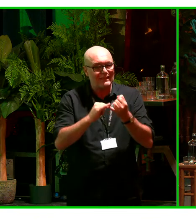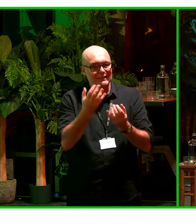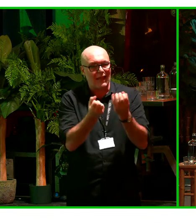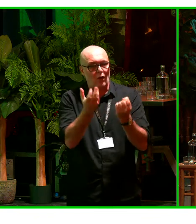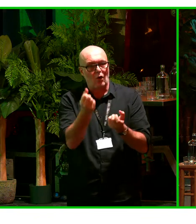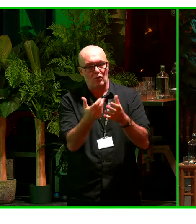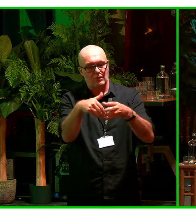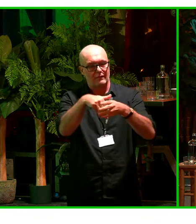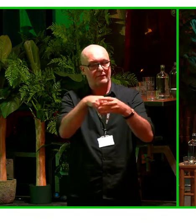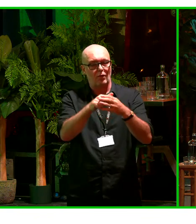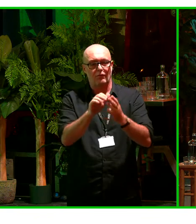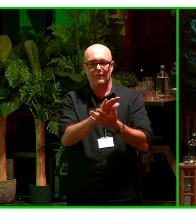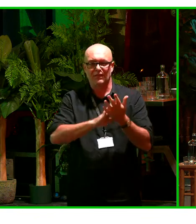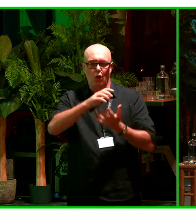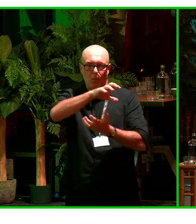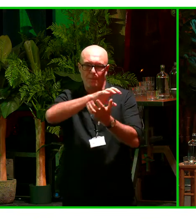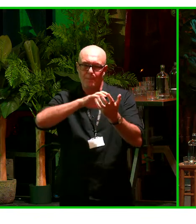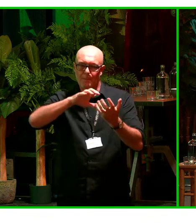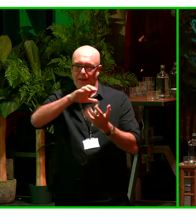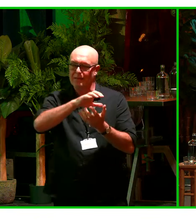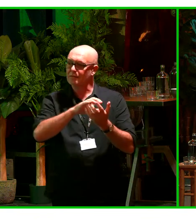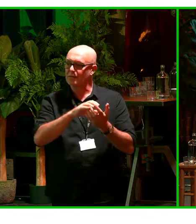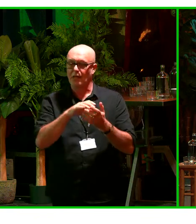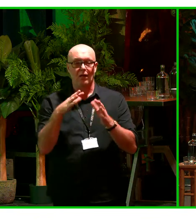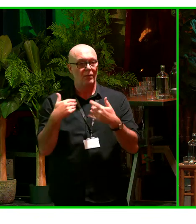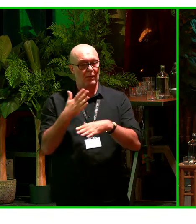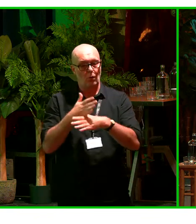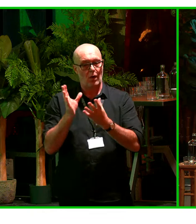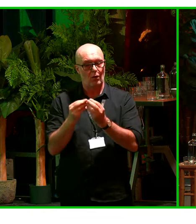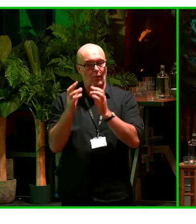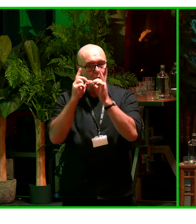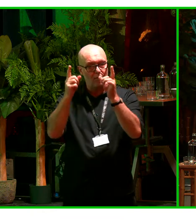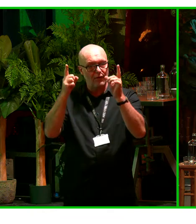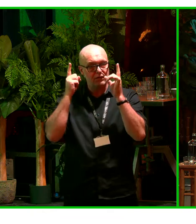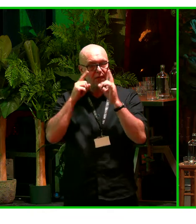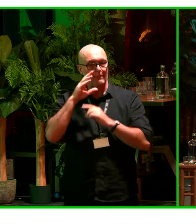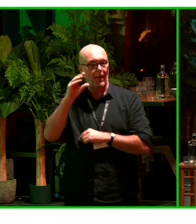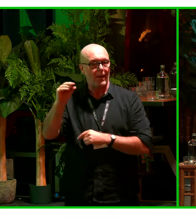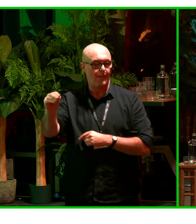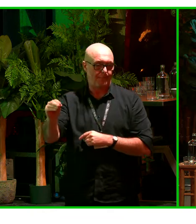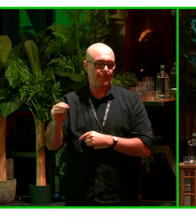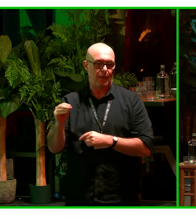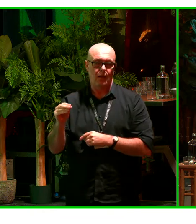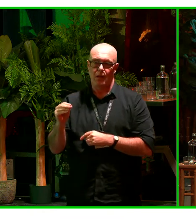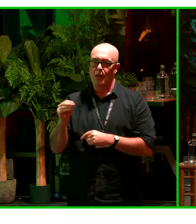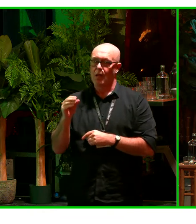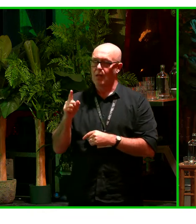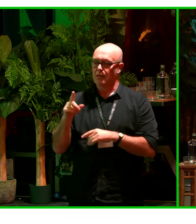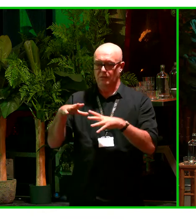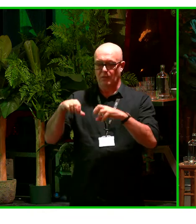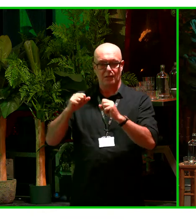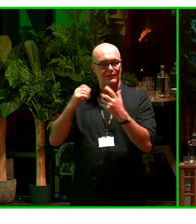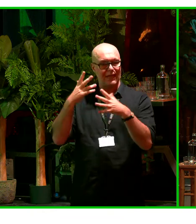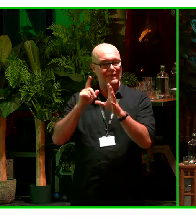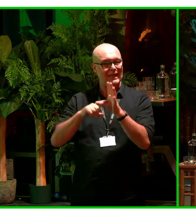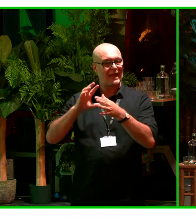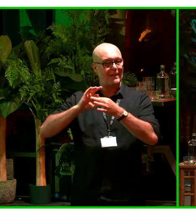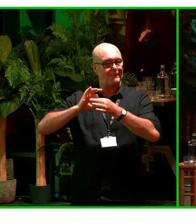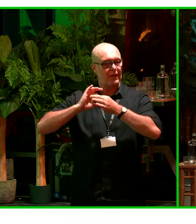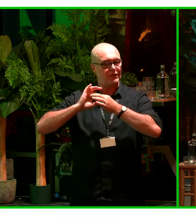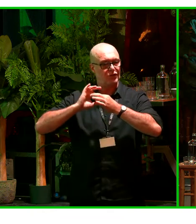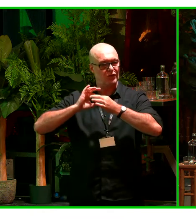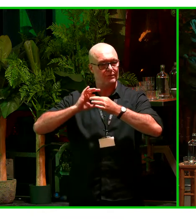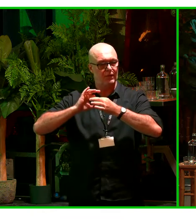other examples. For example, we're working with University of Birmingham at the moment, and we've entered into a 10-year partnership to deploy